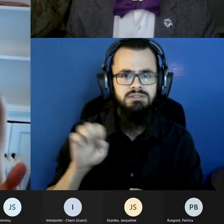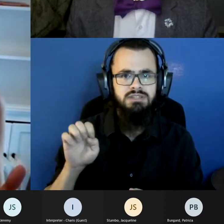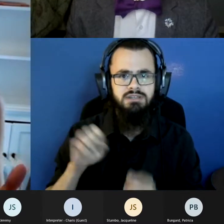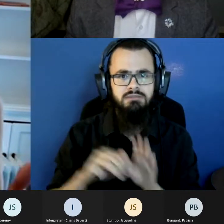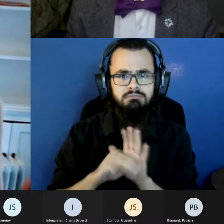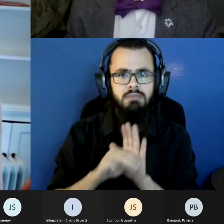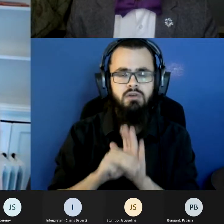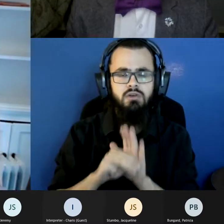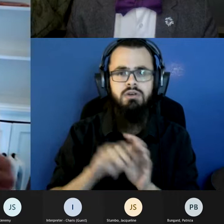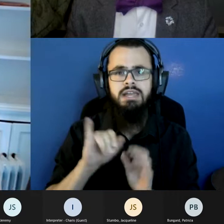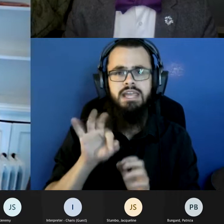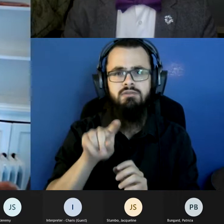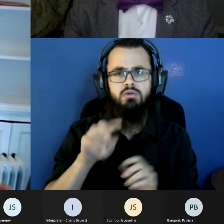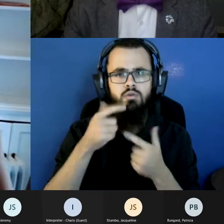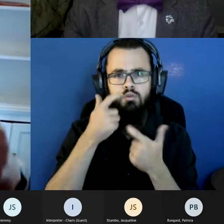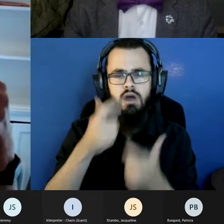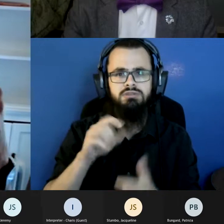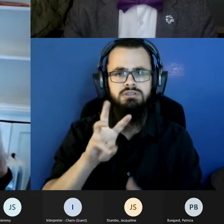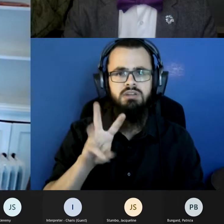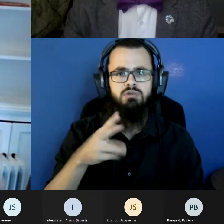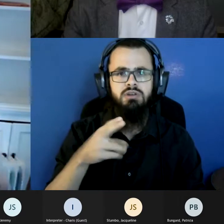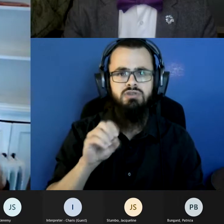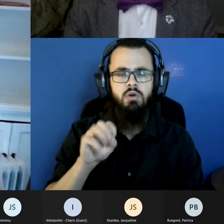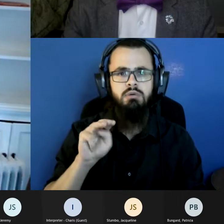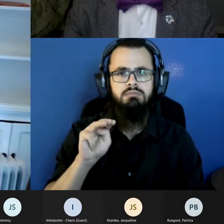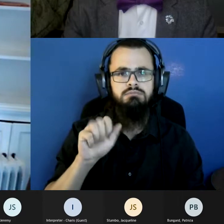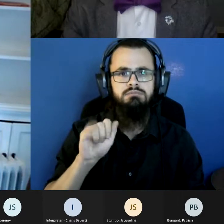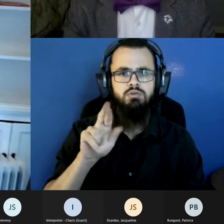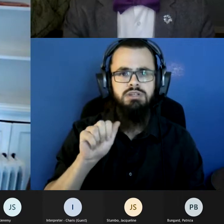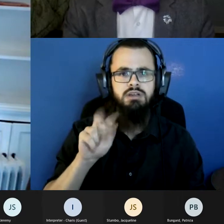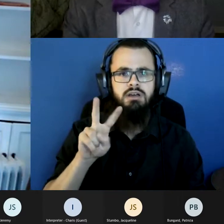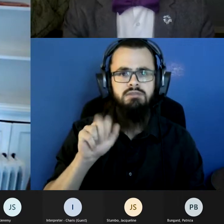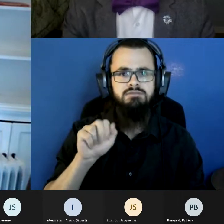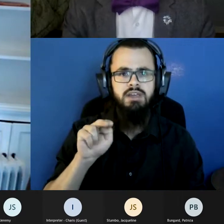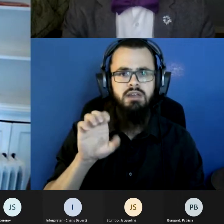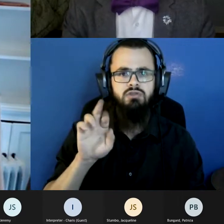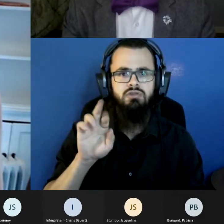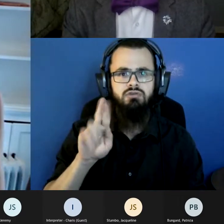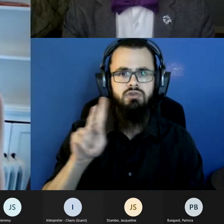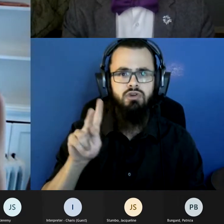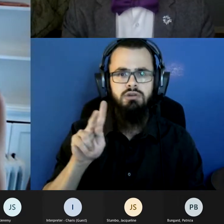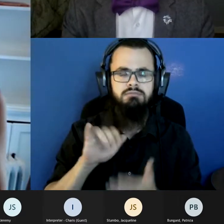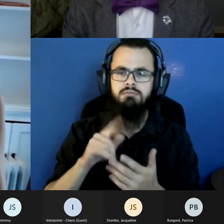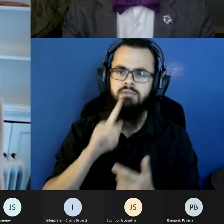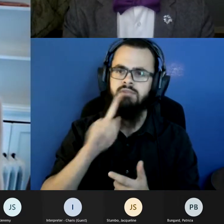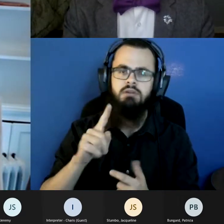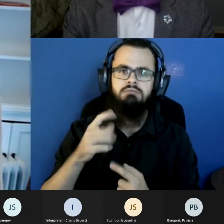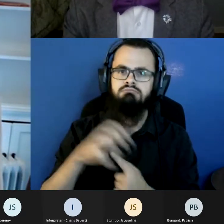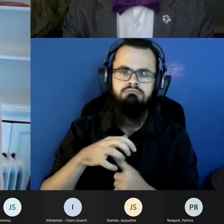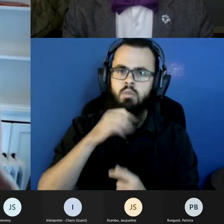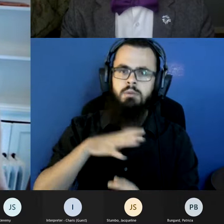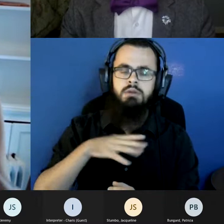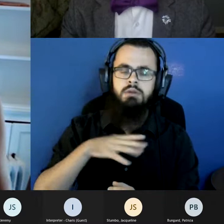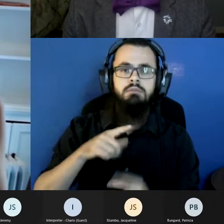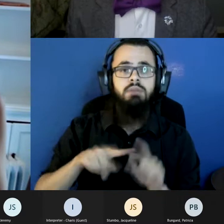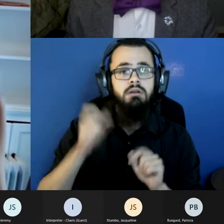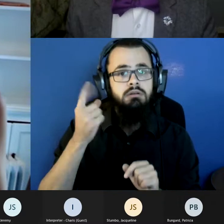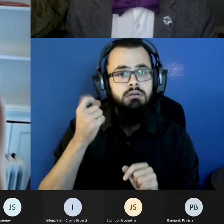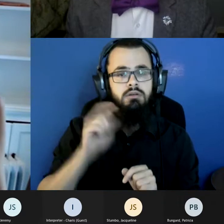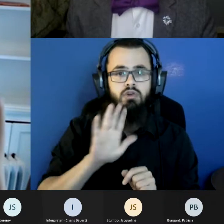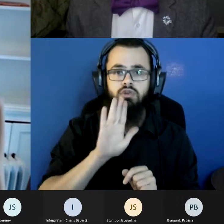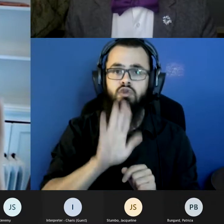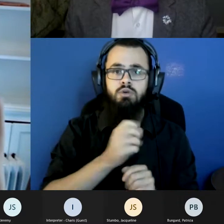Van Kerkhoff is amazing. She'll talk about this, like your safety is in your control if you